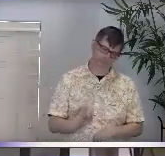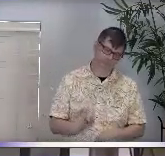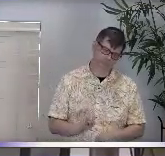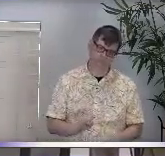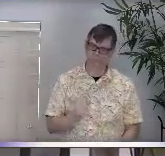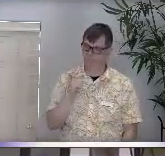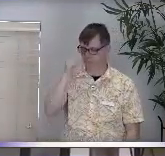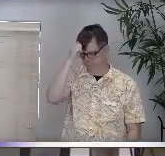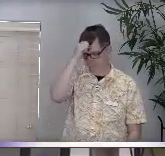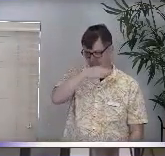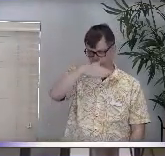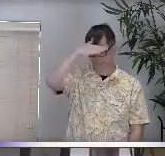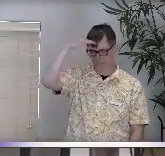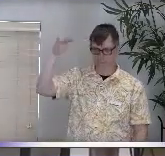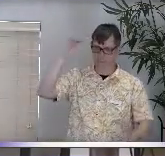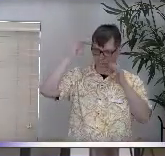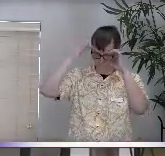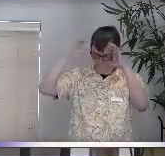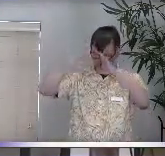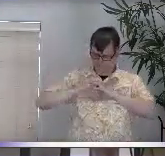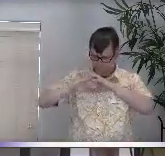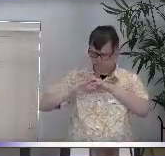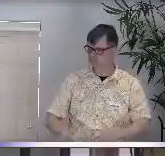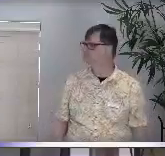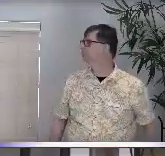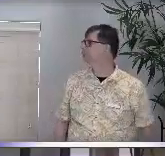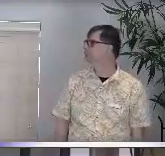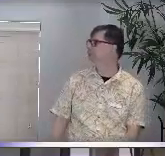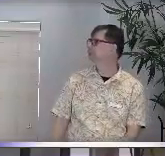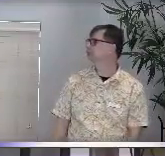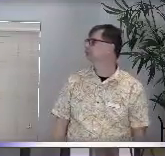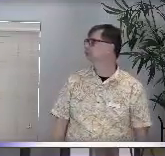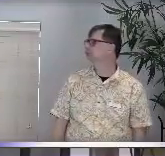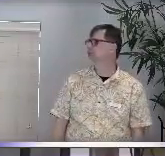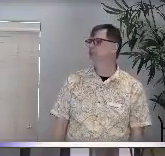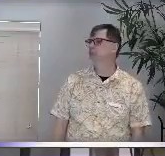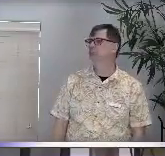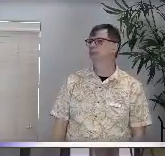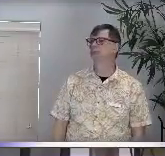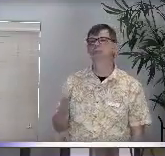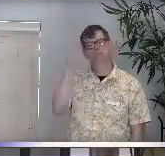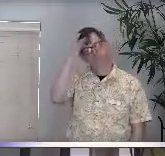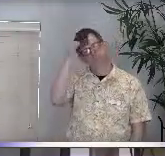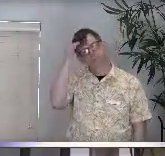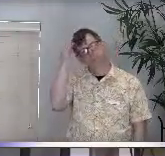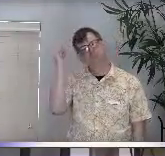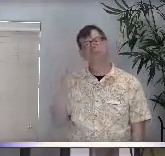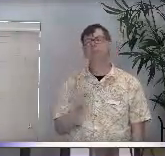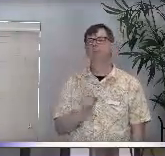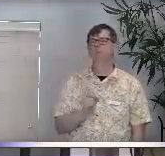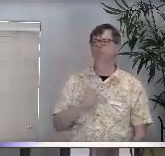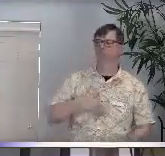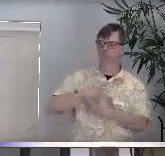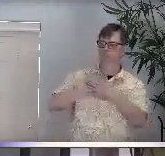he's like, oh, go look in the eyeglass case in the van. And I'm like, why would they be in there? It's hot outside. You're trying to melt my glasses. And I go